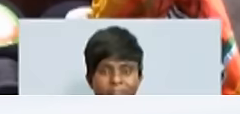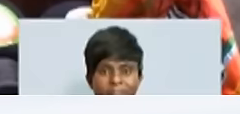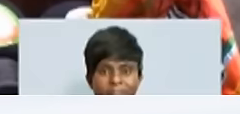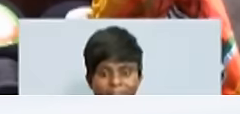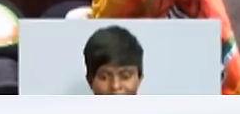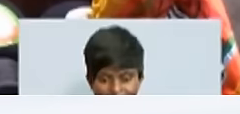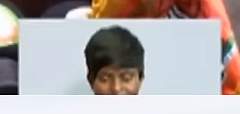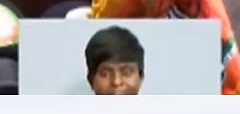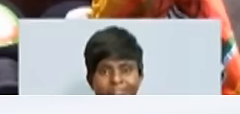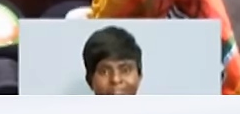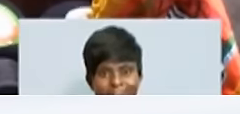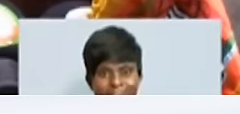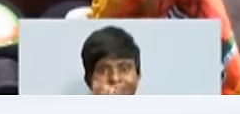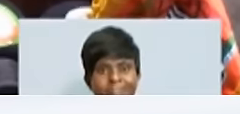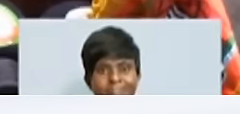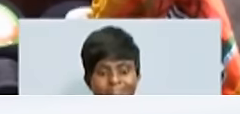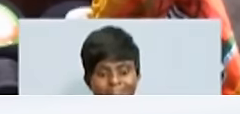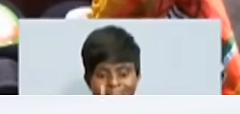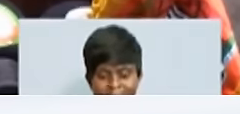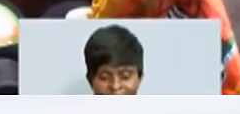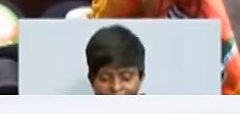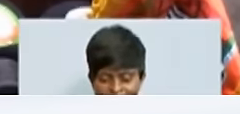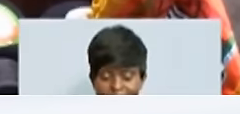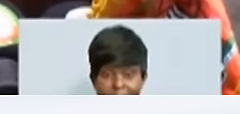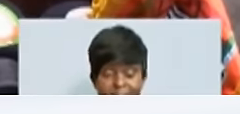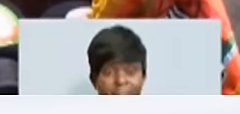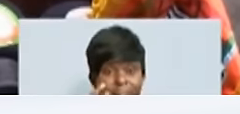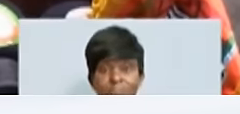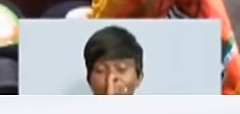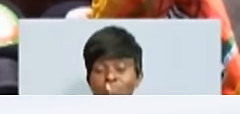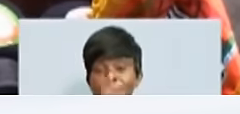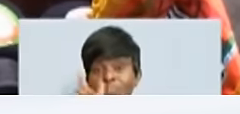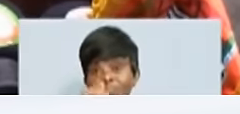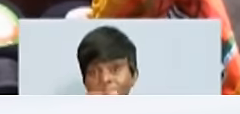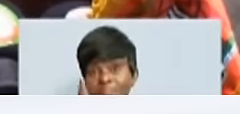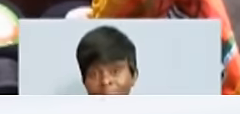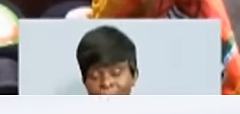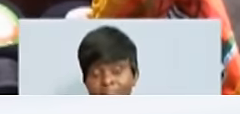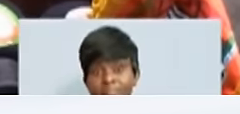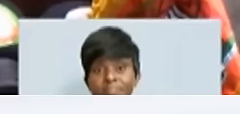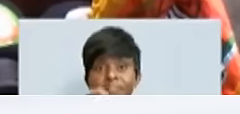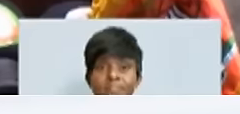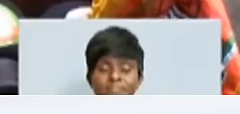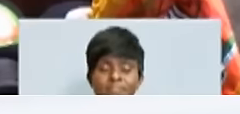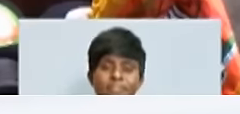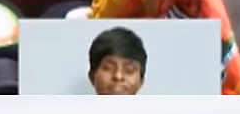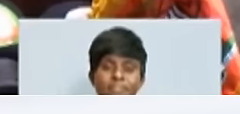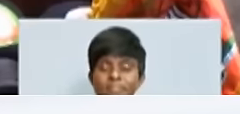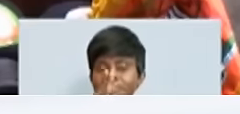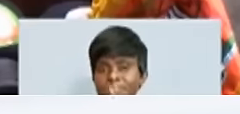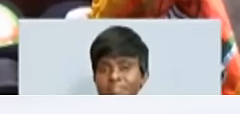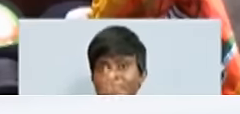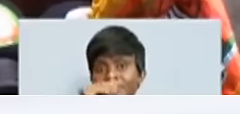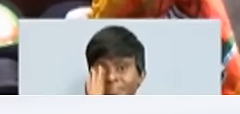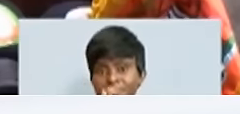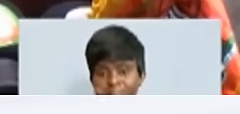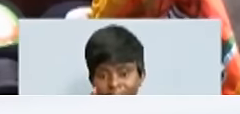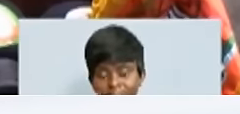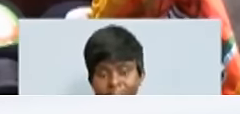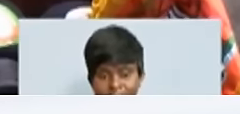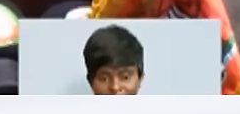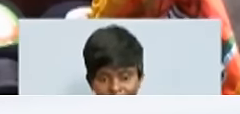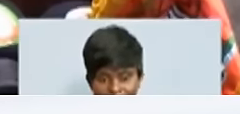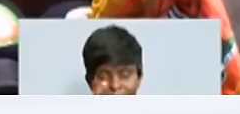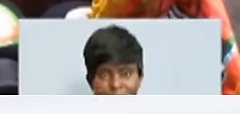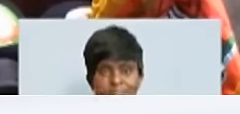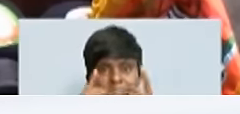So we save money, but we should be able to irrigate as well. Madam Speaker, this is in line